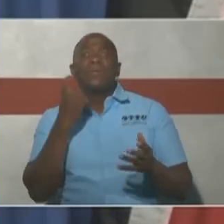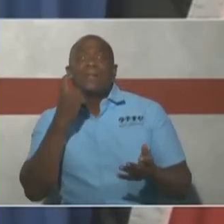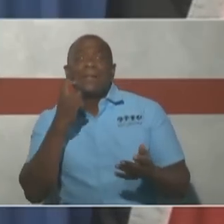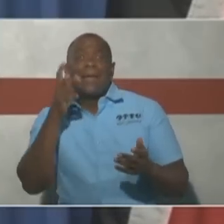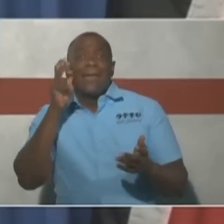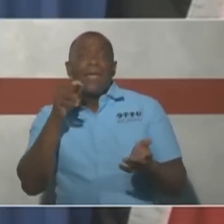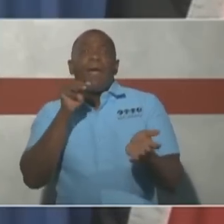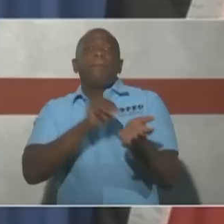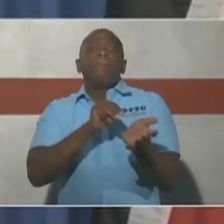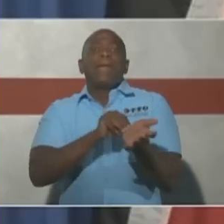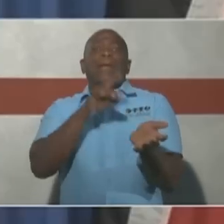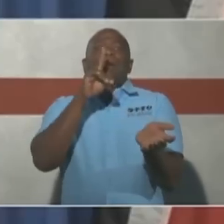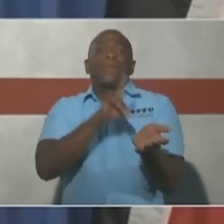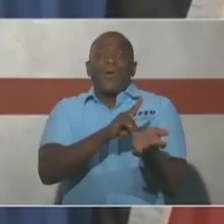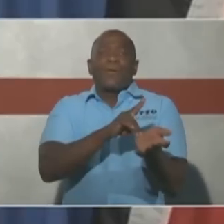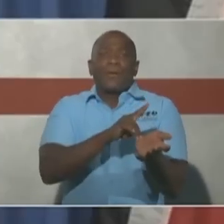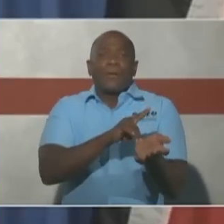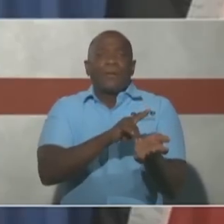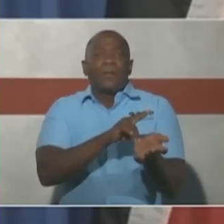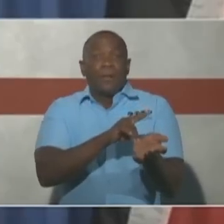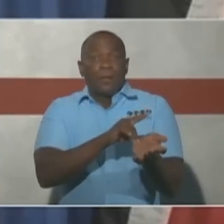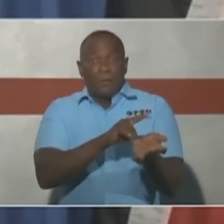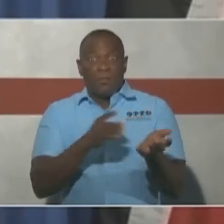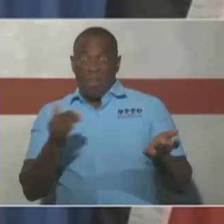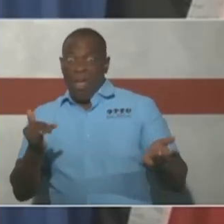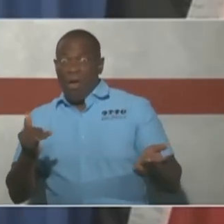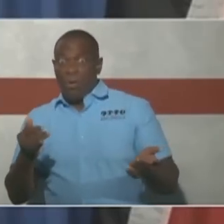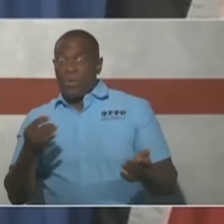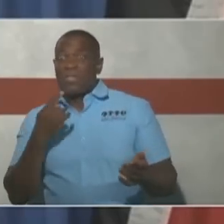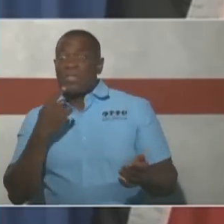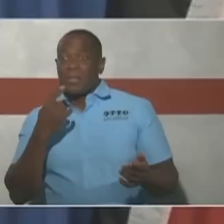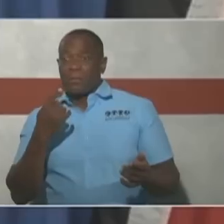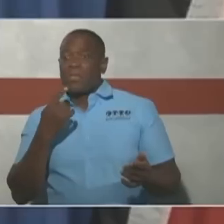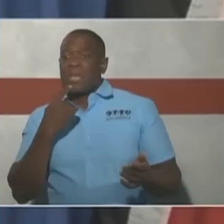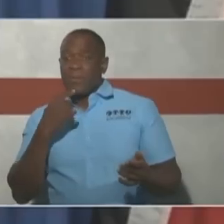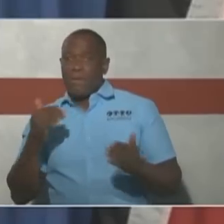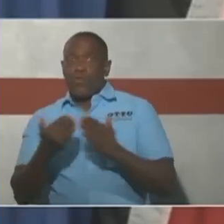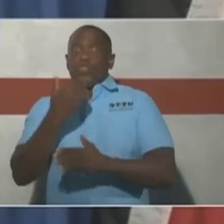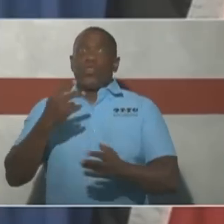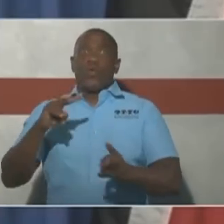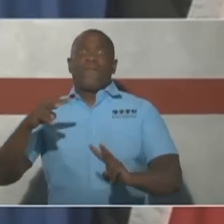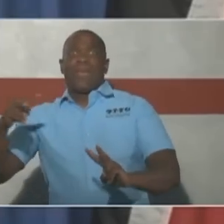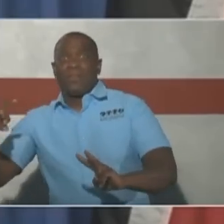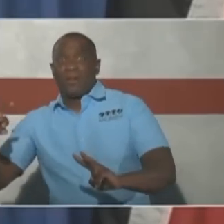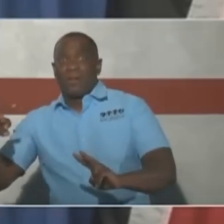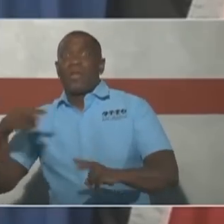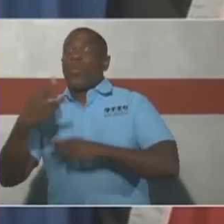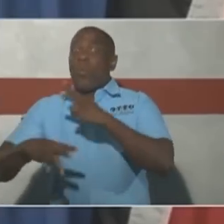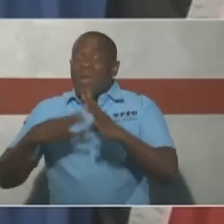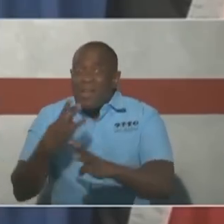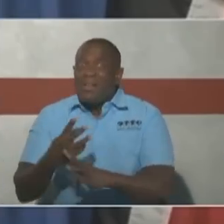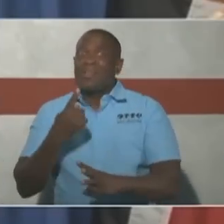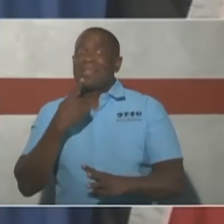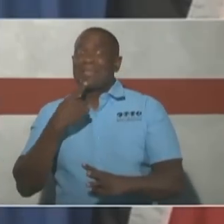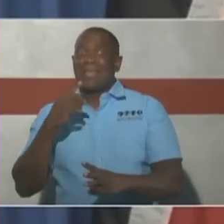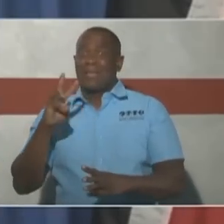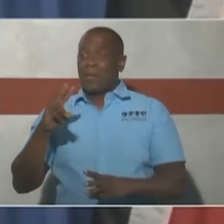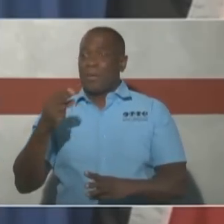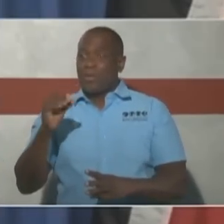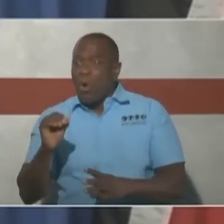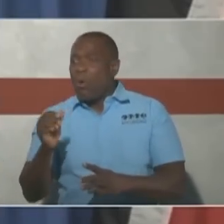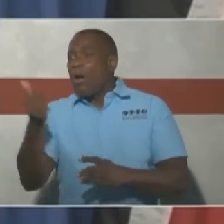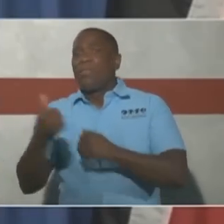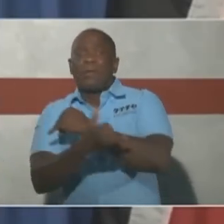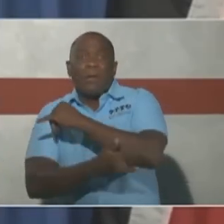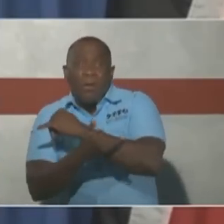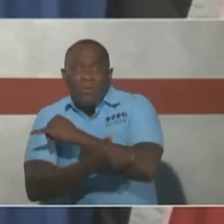management going forward. But now that we've had some breathing space and we have a lot of people vaccinated and a lot of people naturally